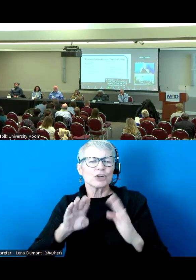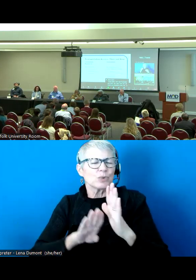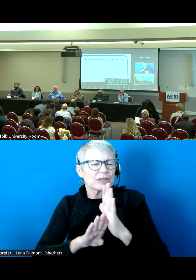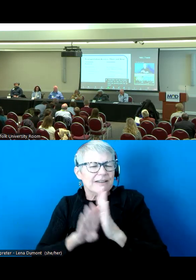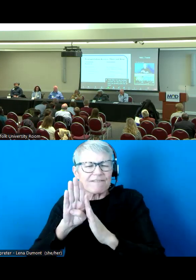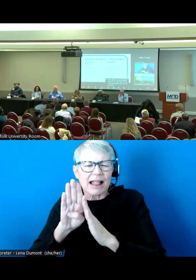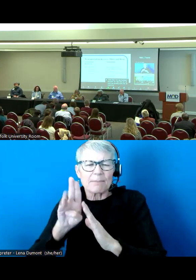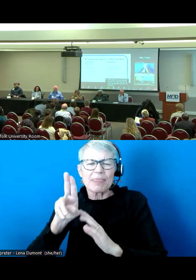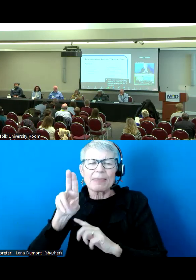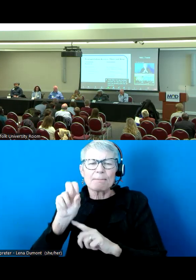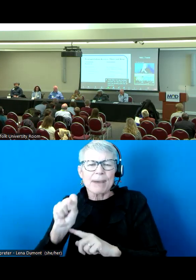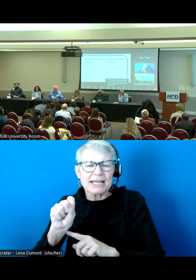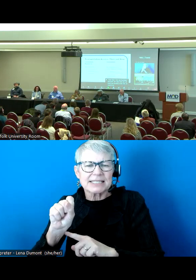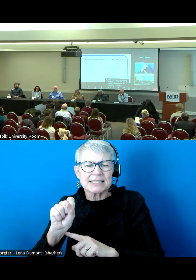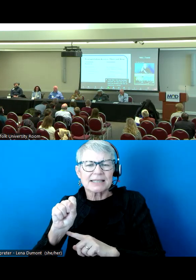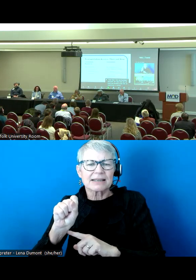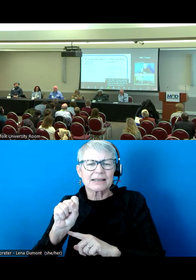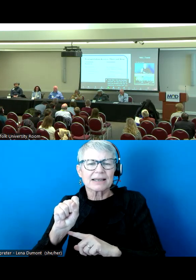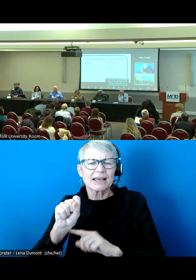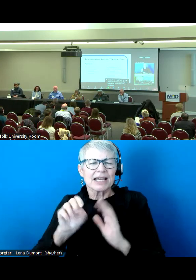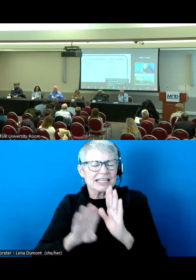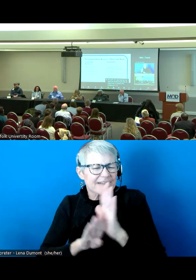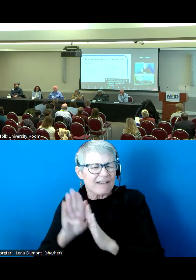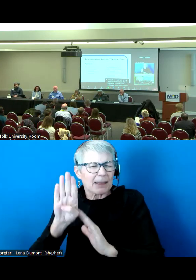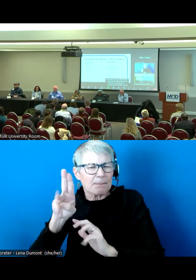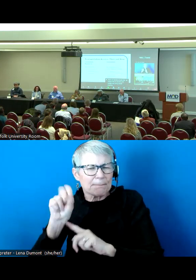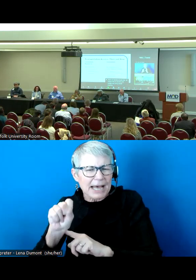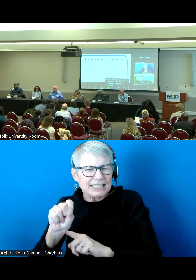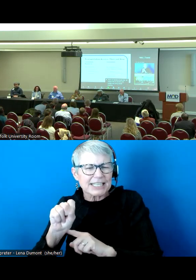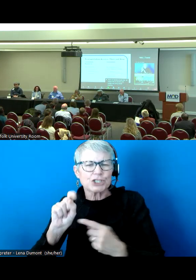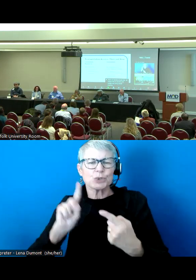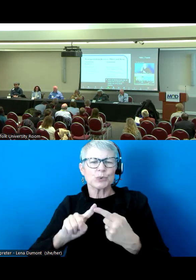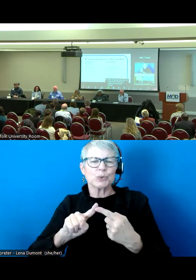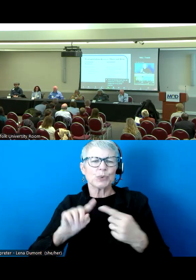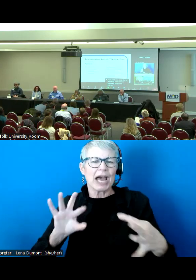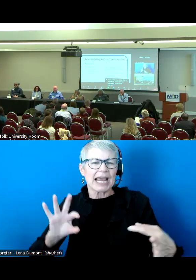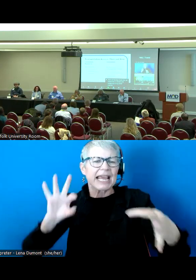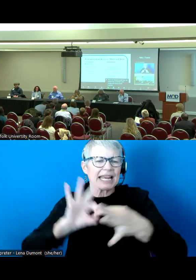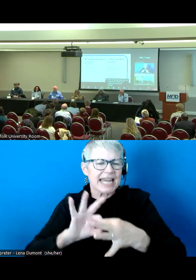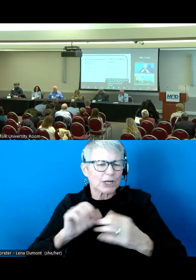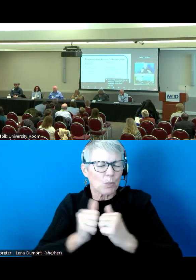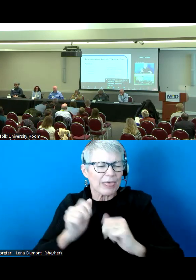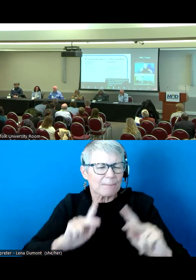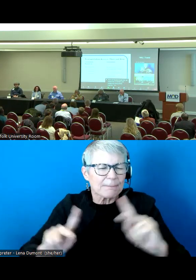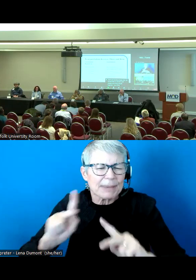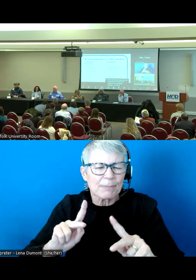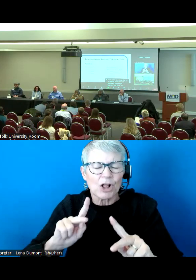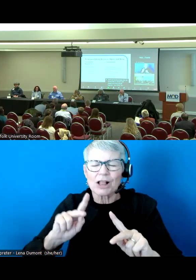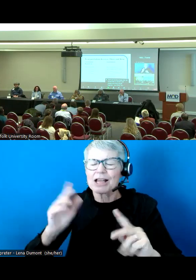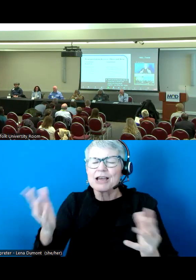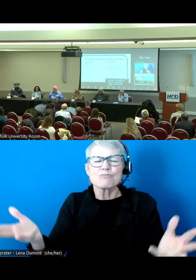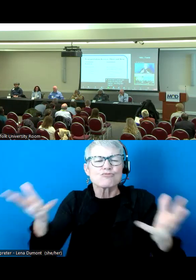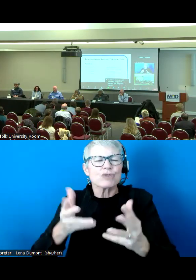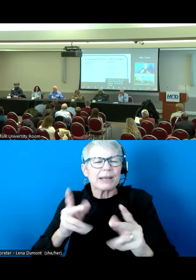with people and bring people together and bring them together. Sometimes Tom and I would go in the